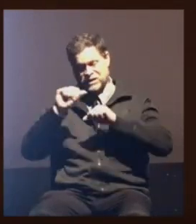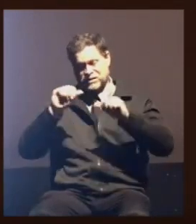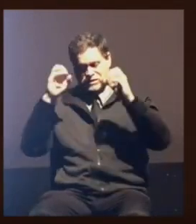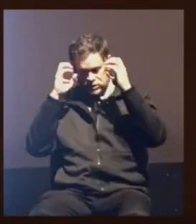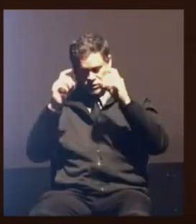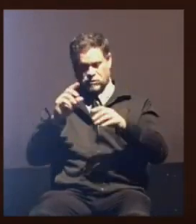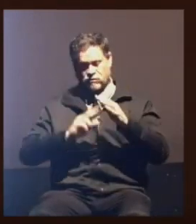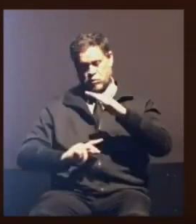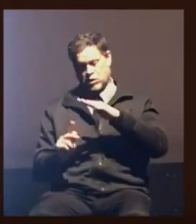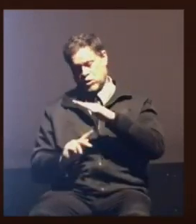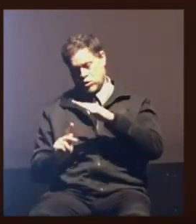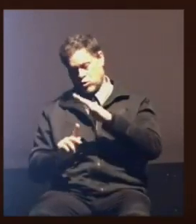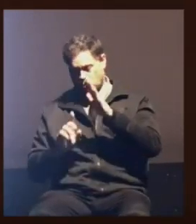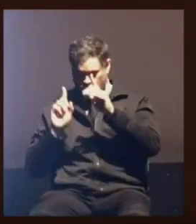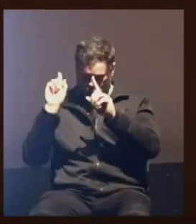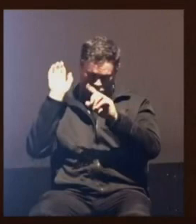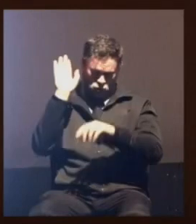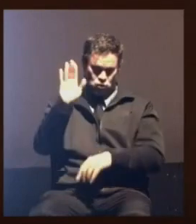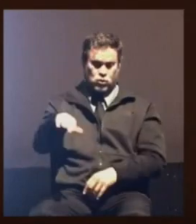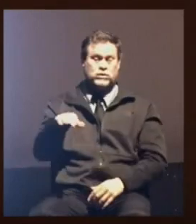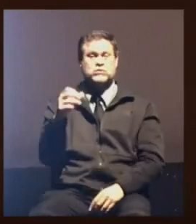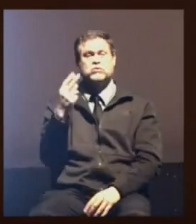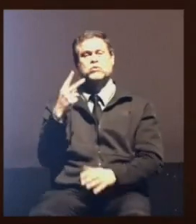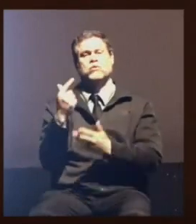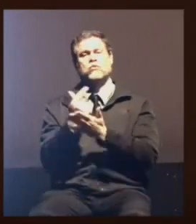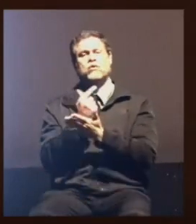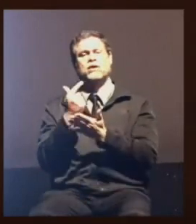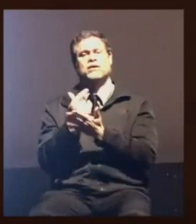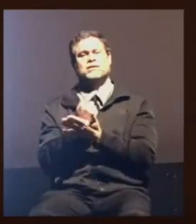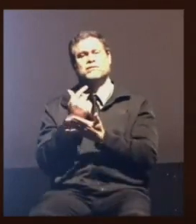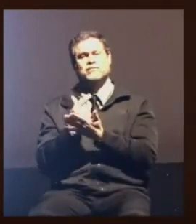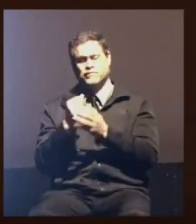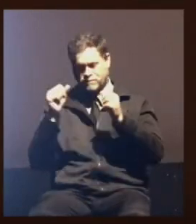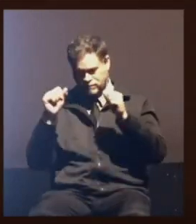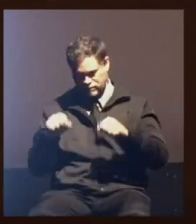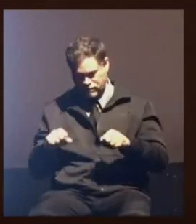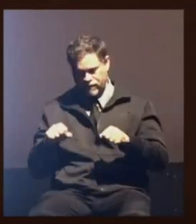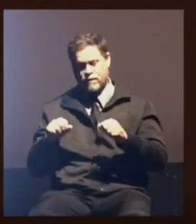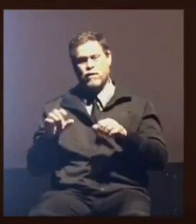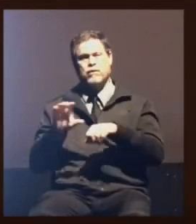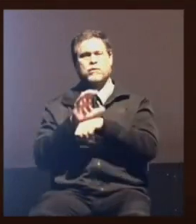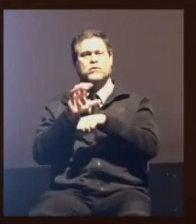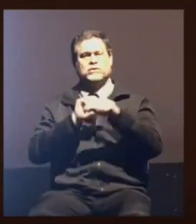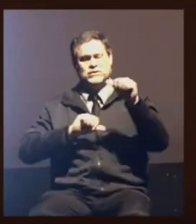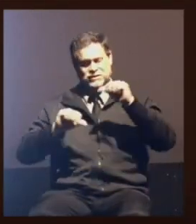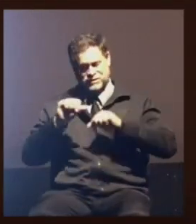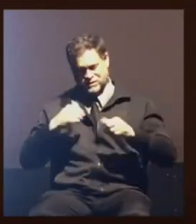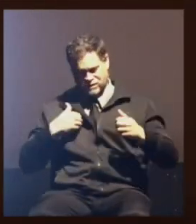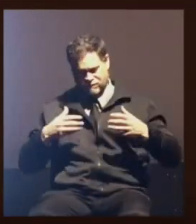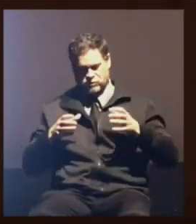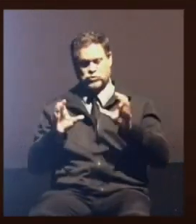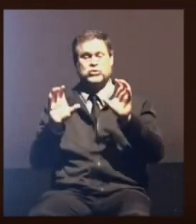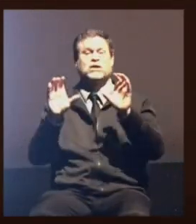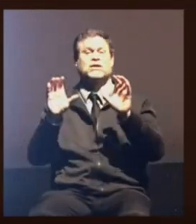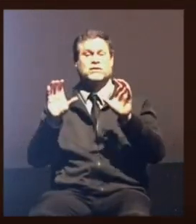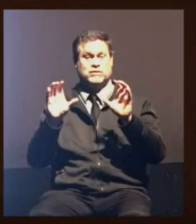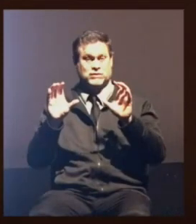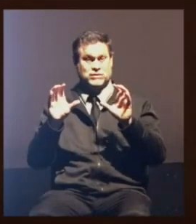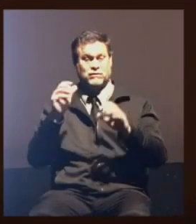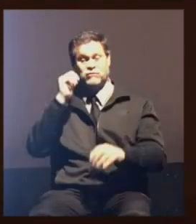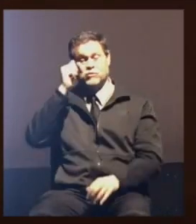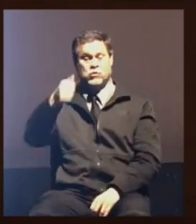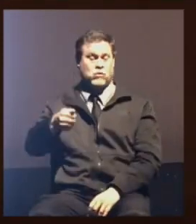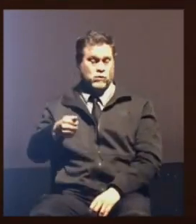from kindergarten all the way through to 12th grade so that they can be our computer scientists. They've got a chance to be our computer scientists of